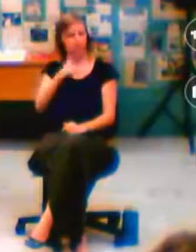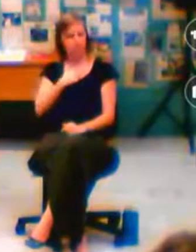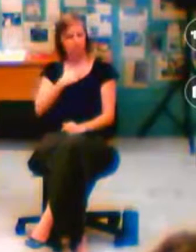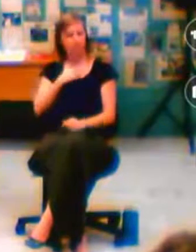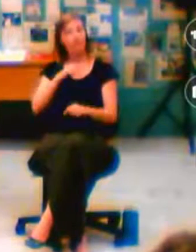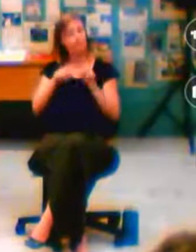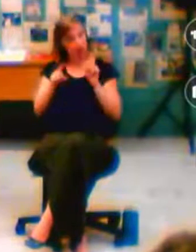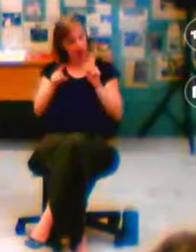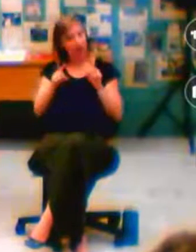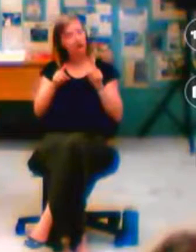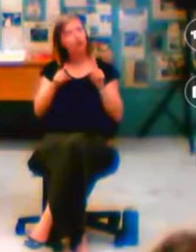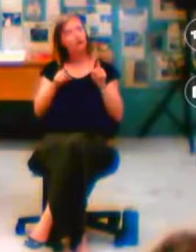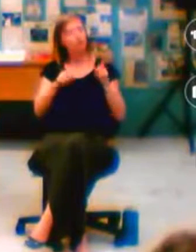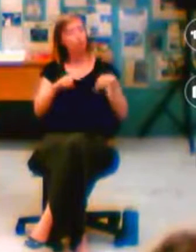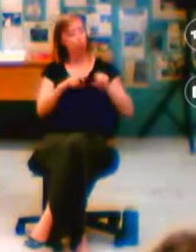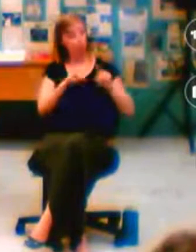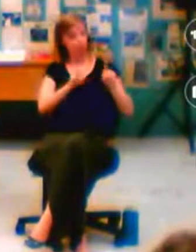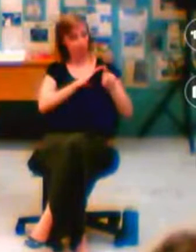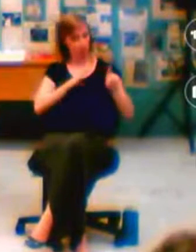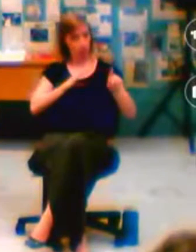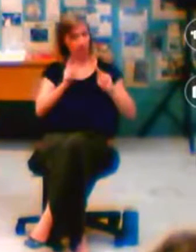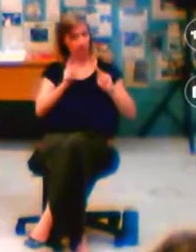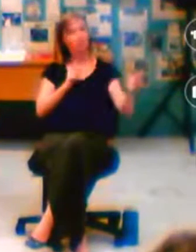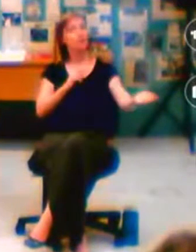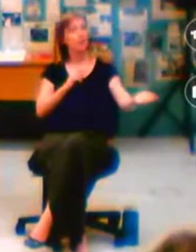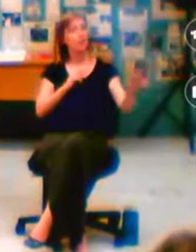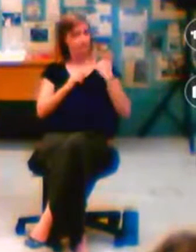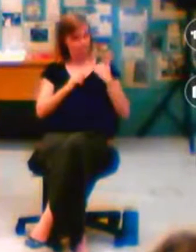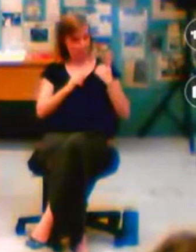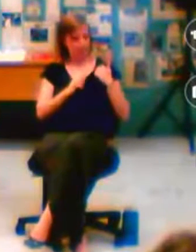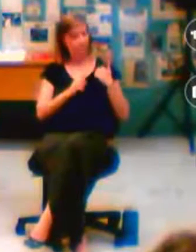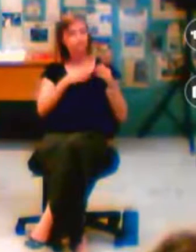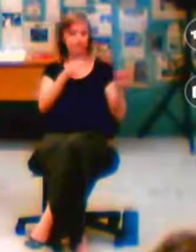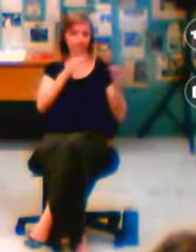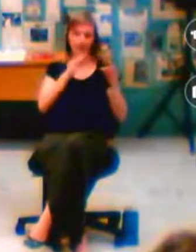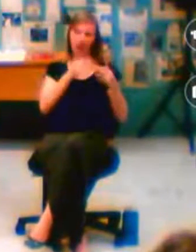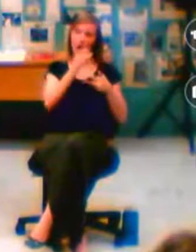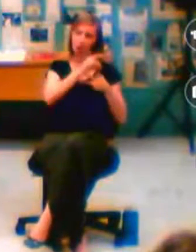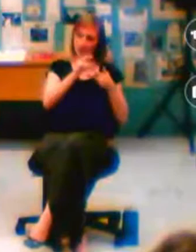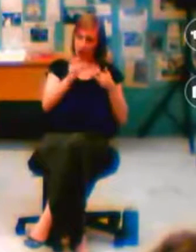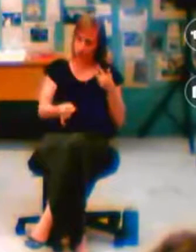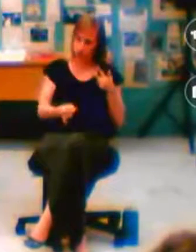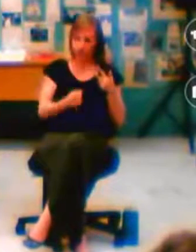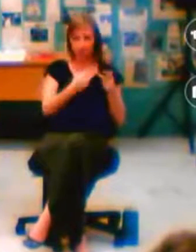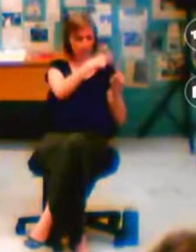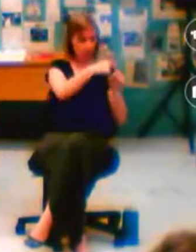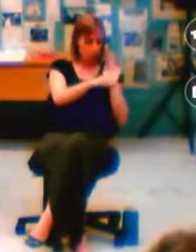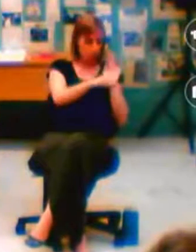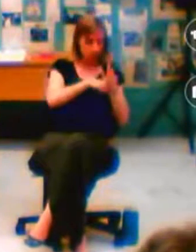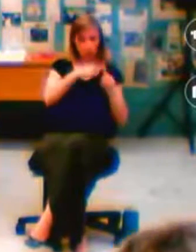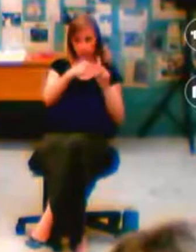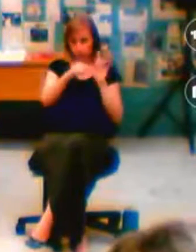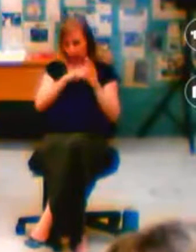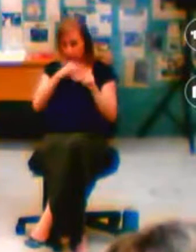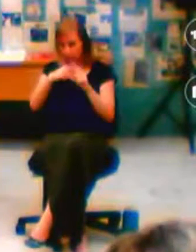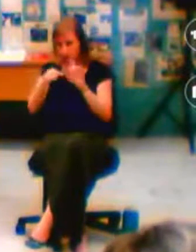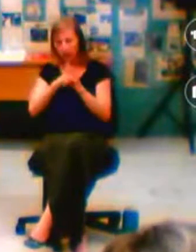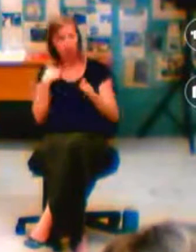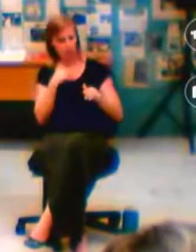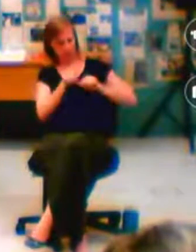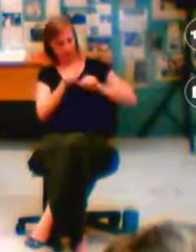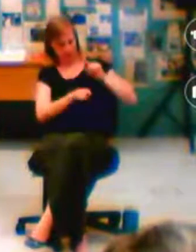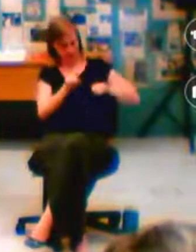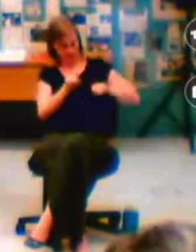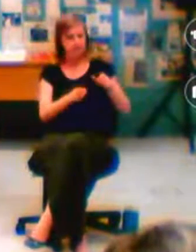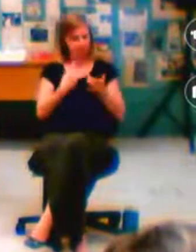board of Denver Health and Hospitals, and I don't know anything about running a hospital. But the people who do come to us